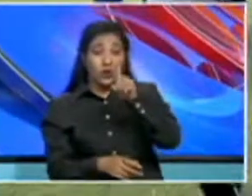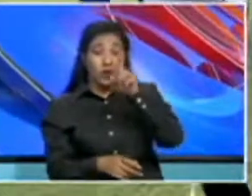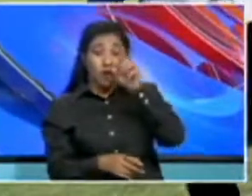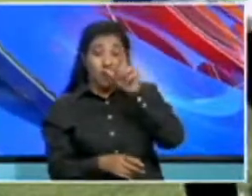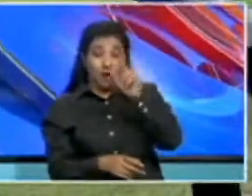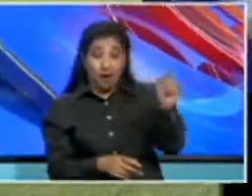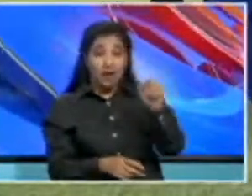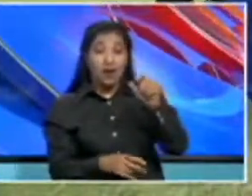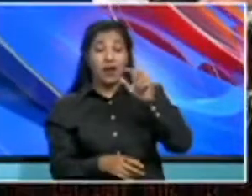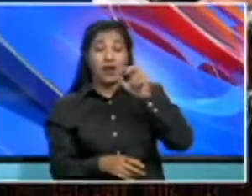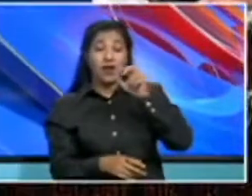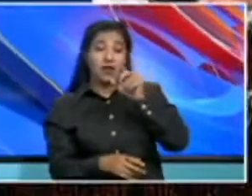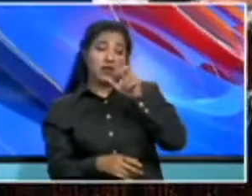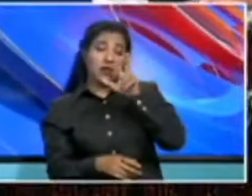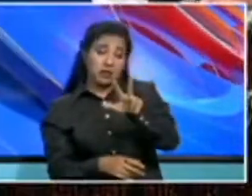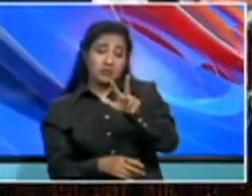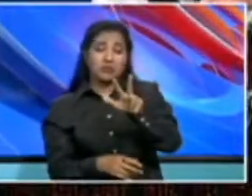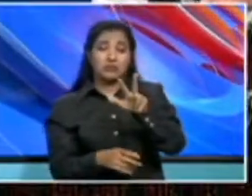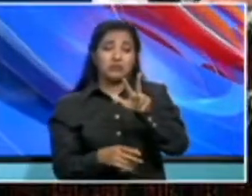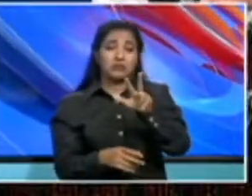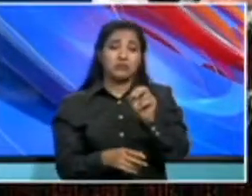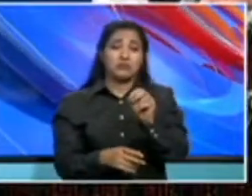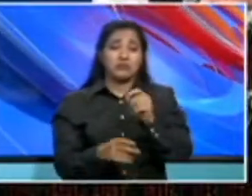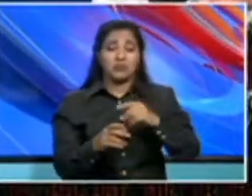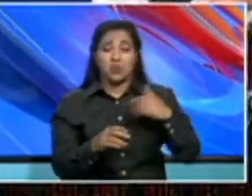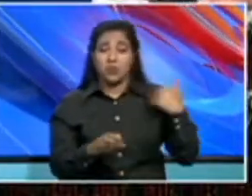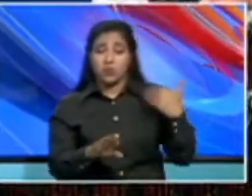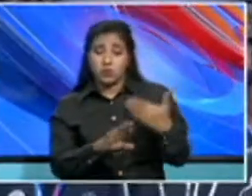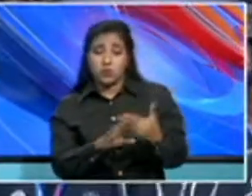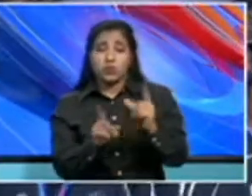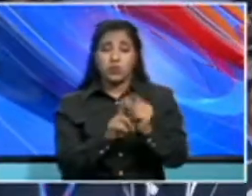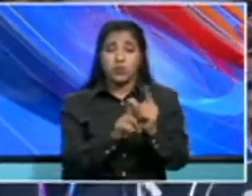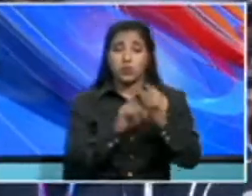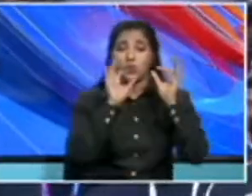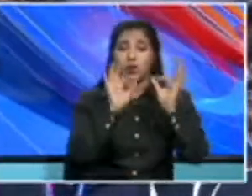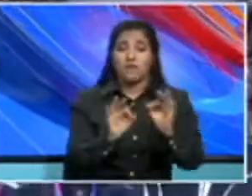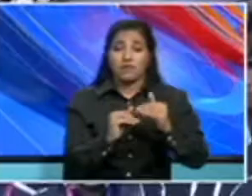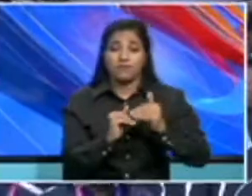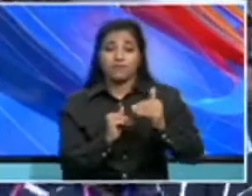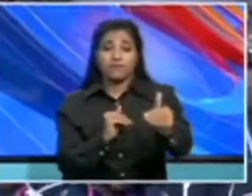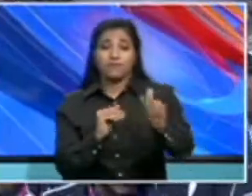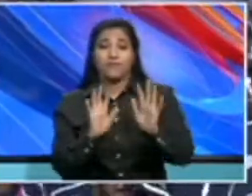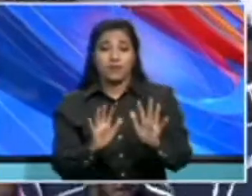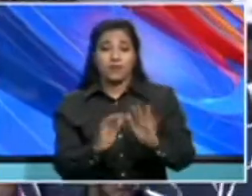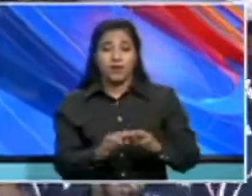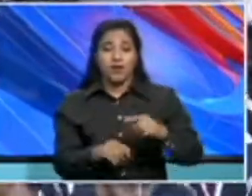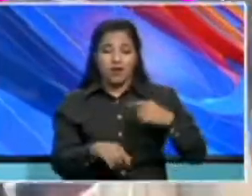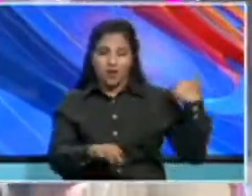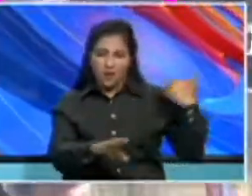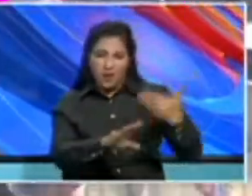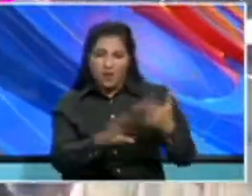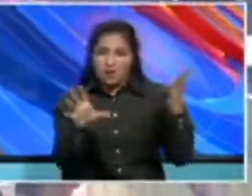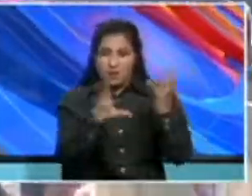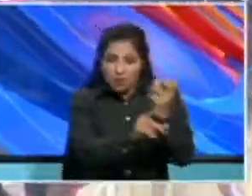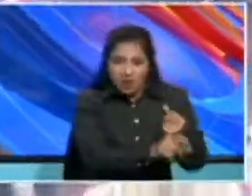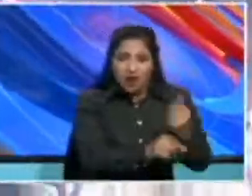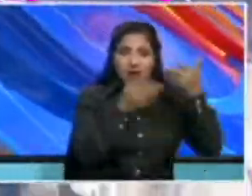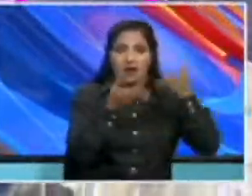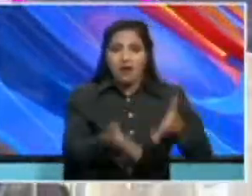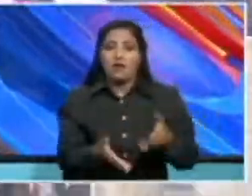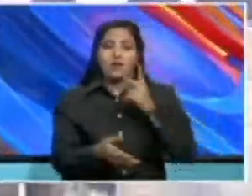7,183 athletes will be competing from across 28 states and 8 union territories, along with the services. That's the sports team